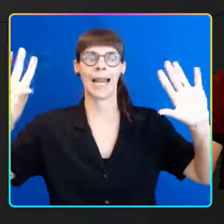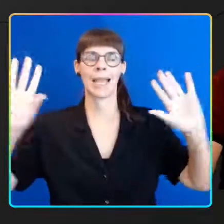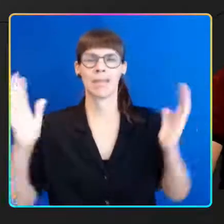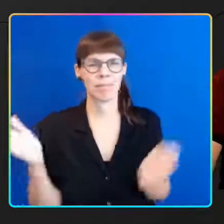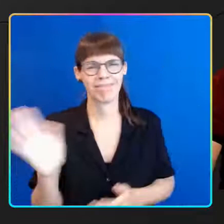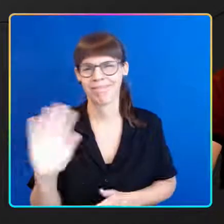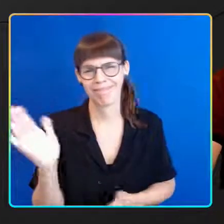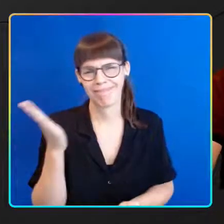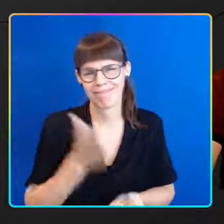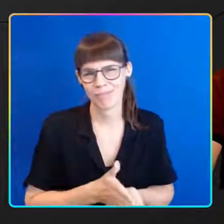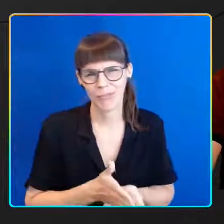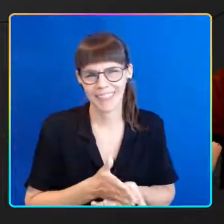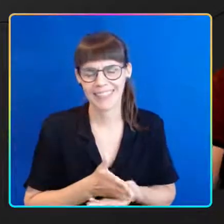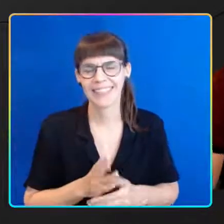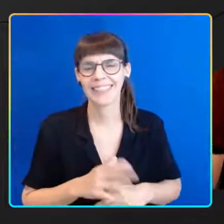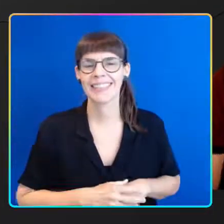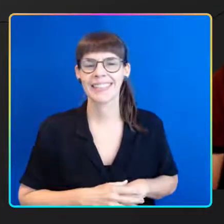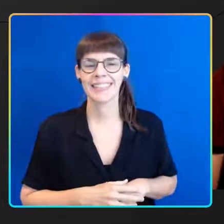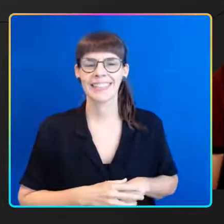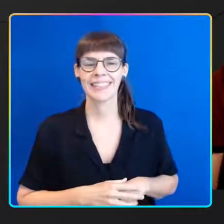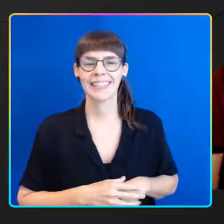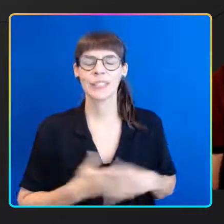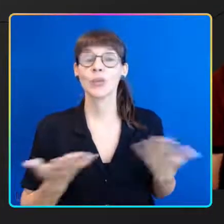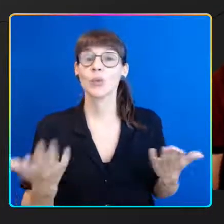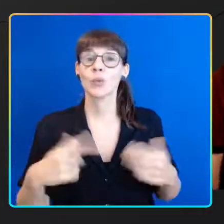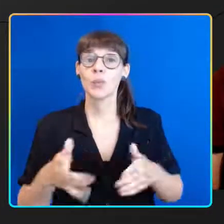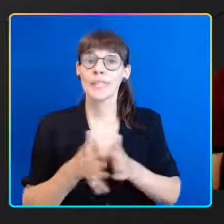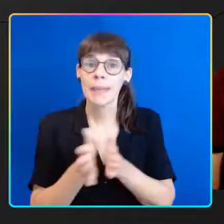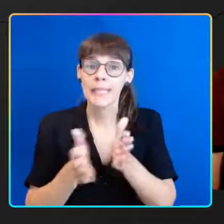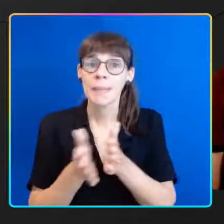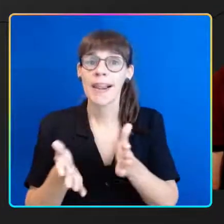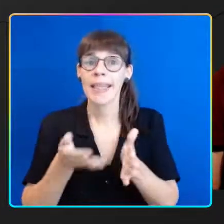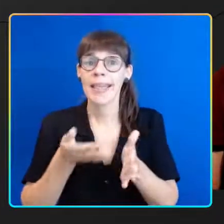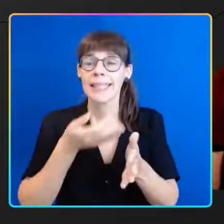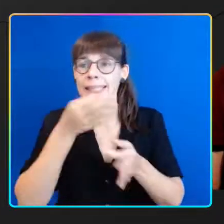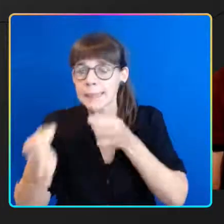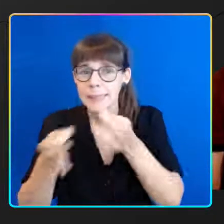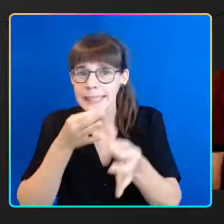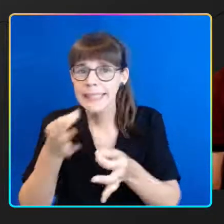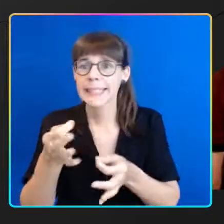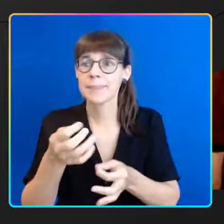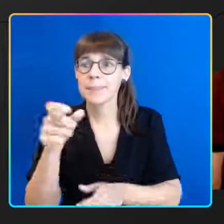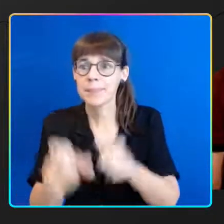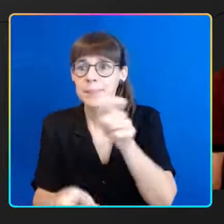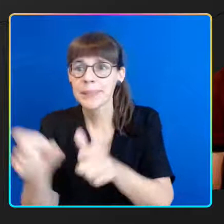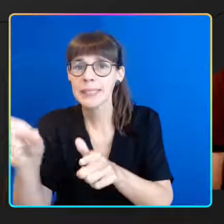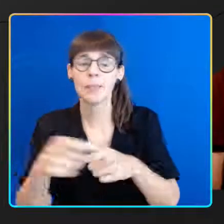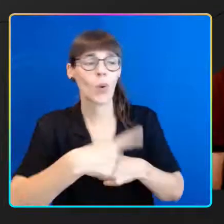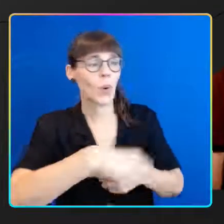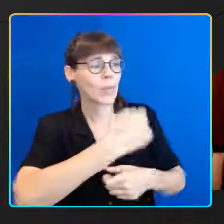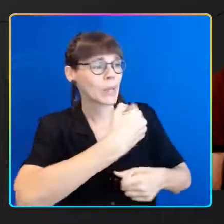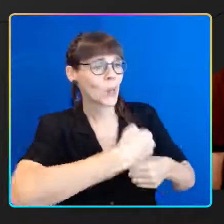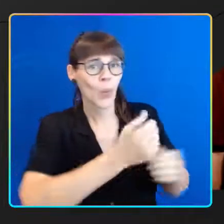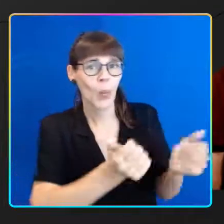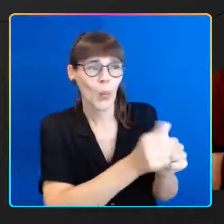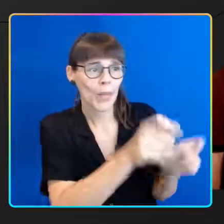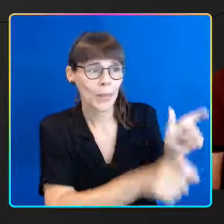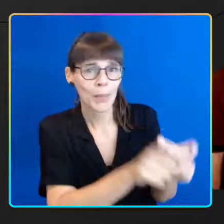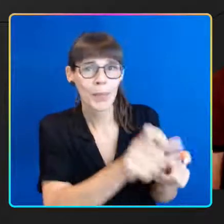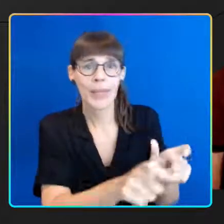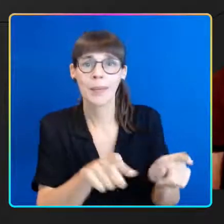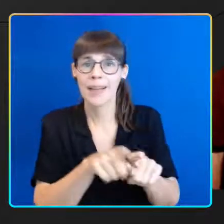struggle to explain colleagues or other people what the AI can do and cannot